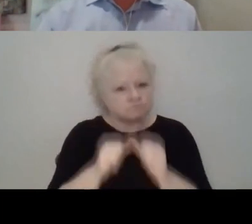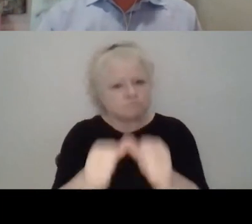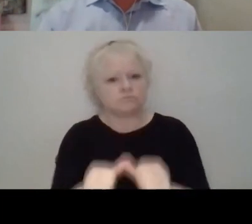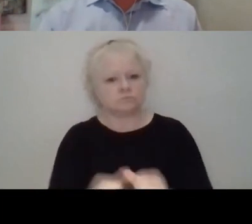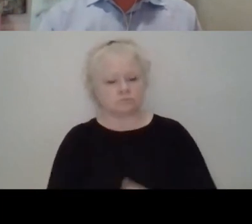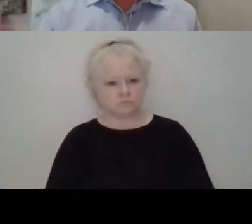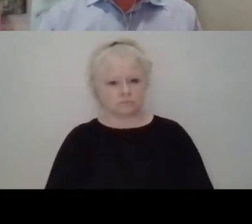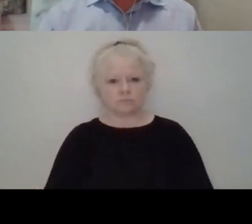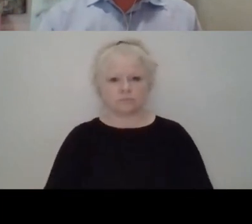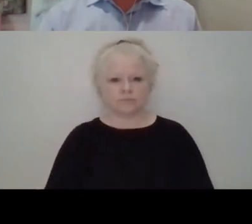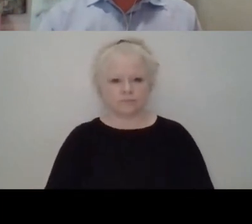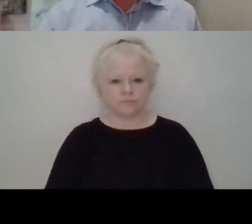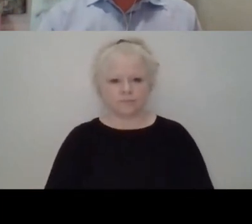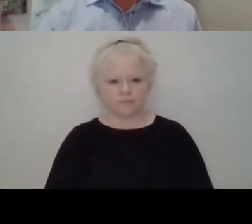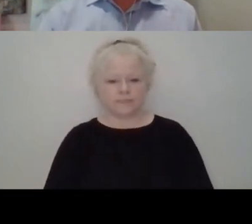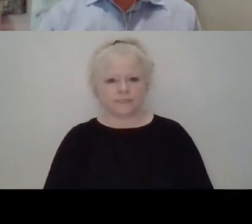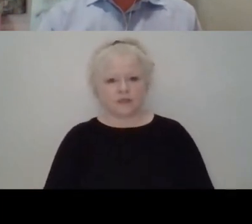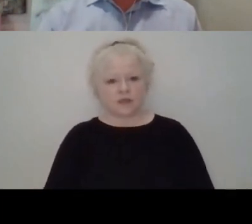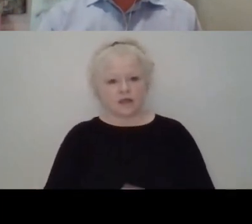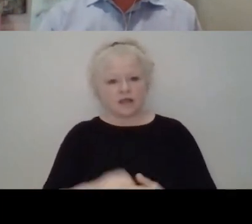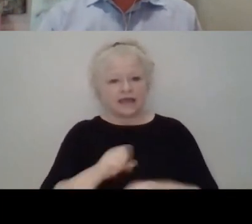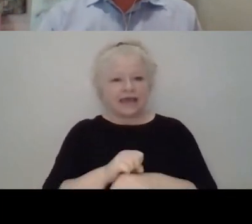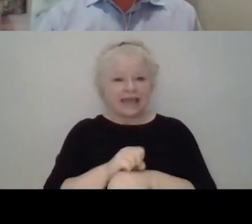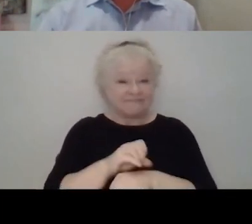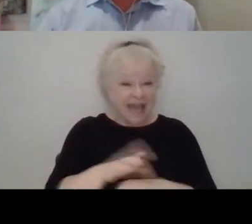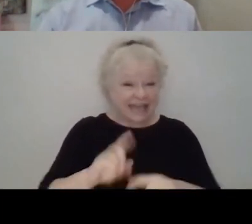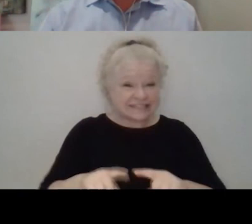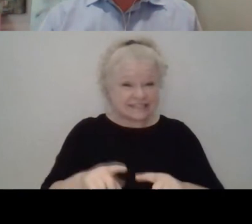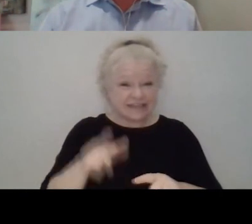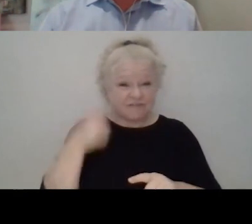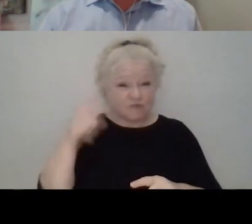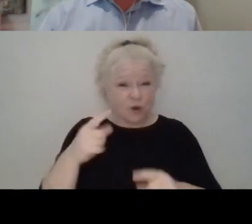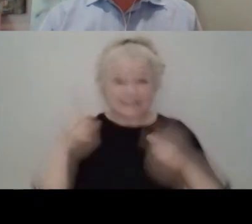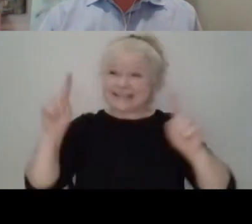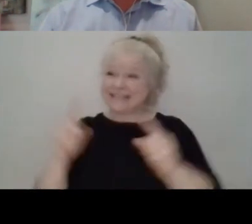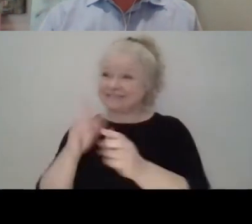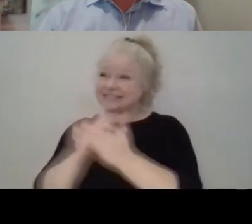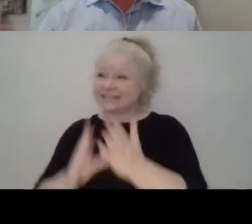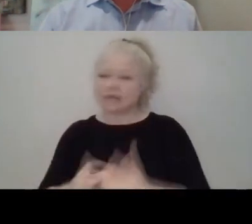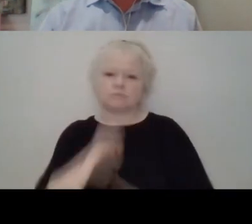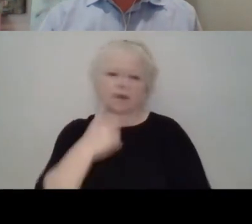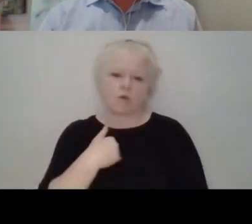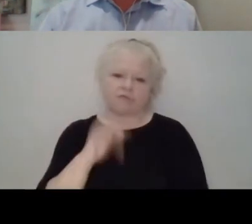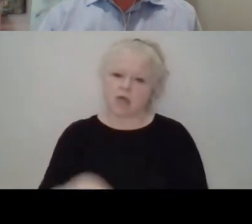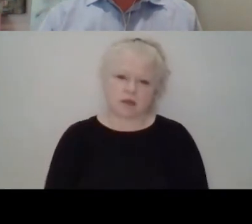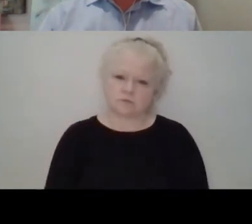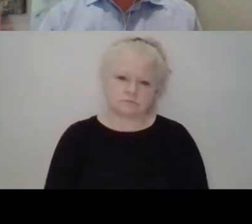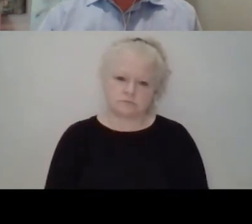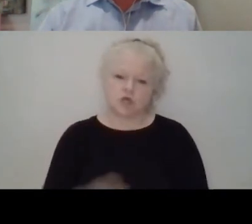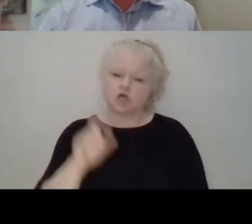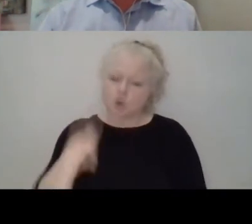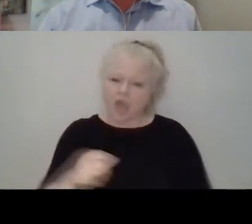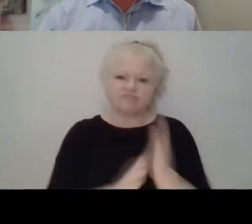to become a successful designer. That doesn't exist. No, it really happens out of passion. It